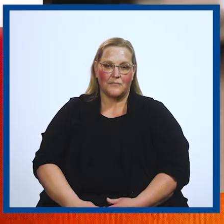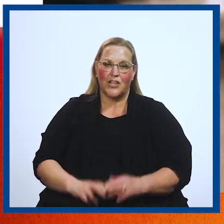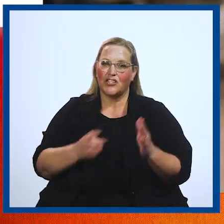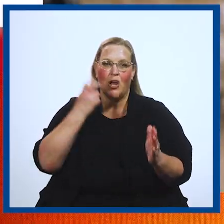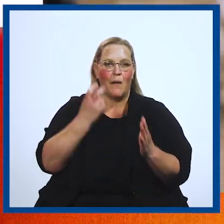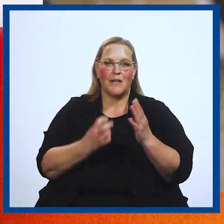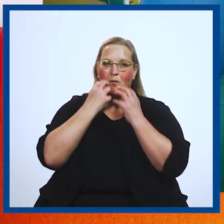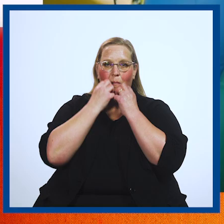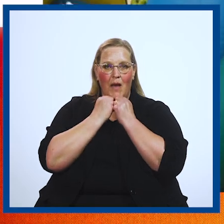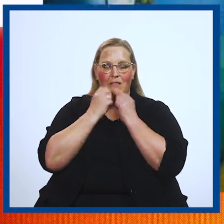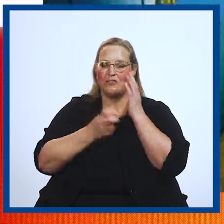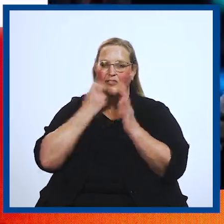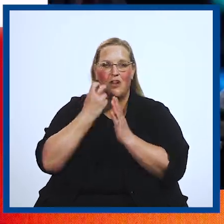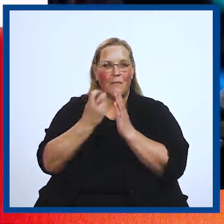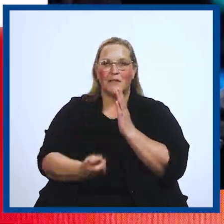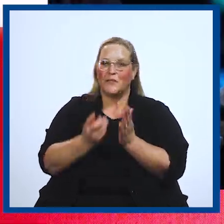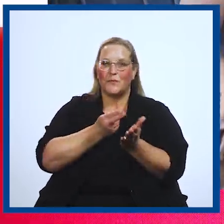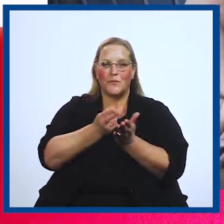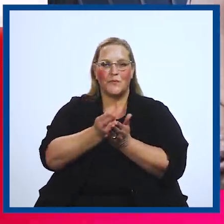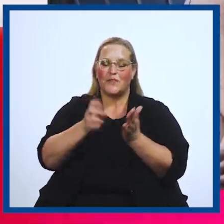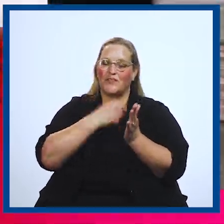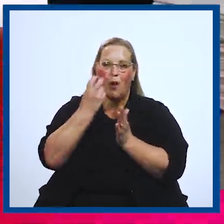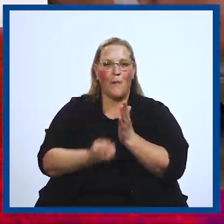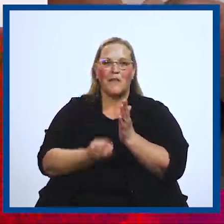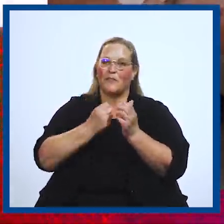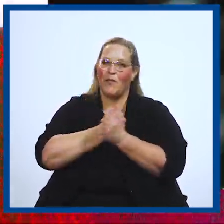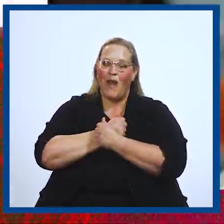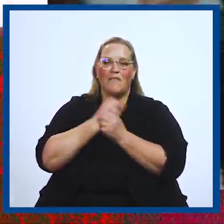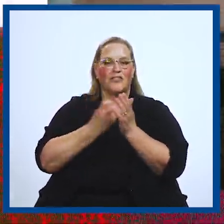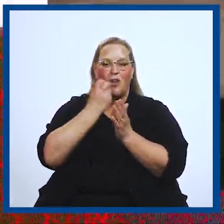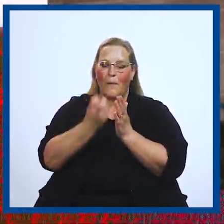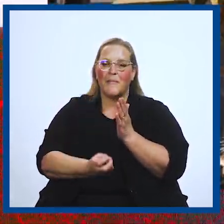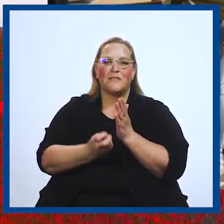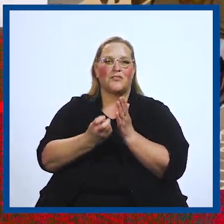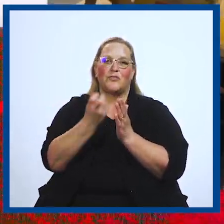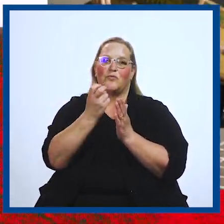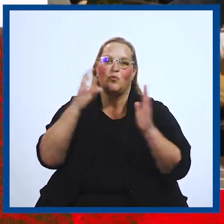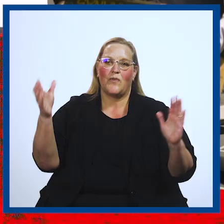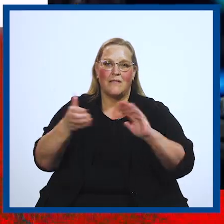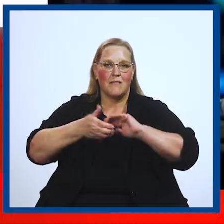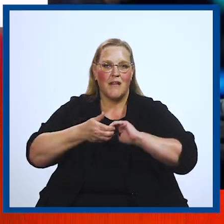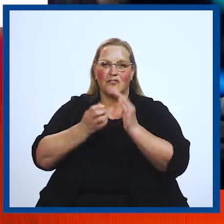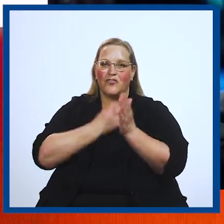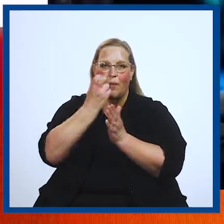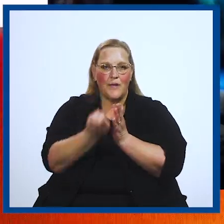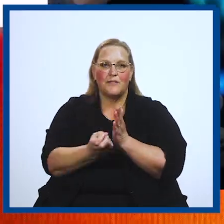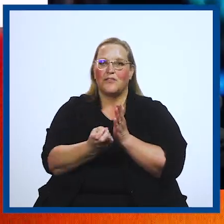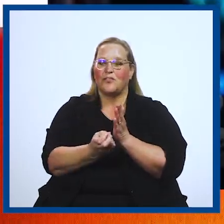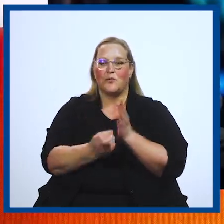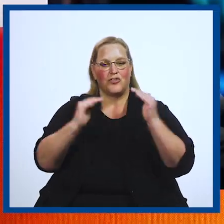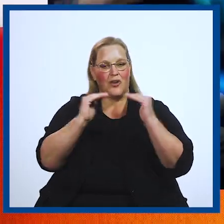Into compassion, jump into truth, jump into love, jump into reconciliation, jump